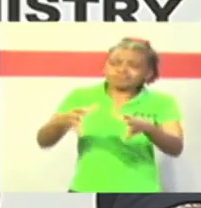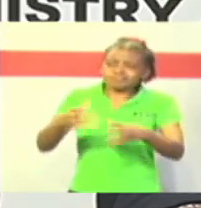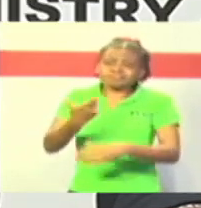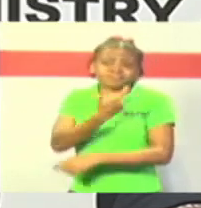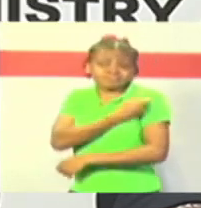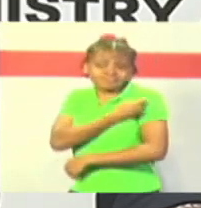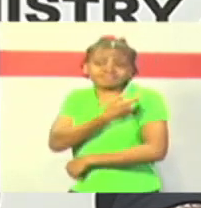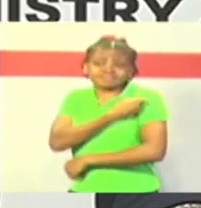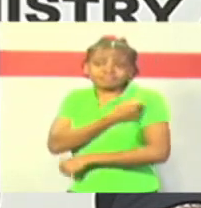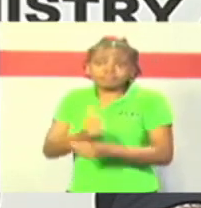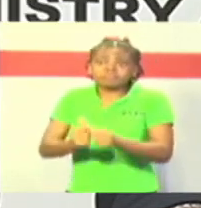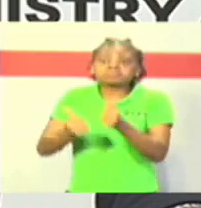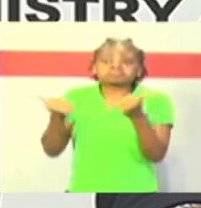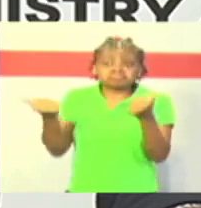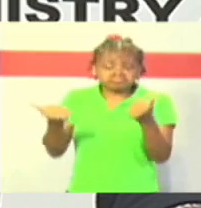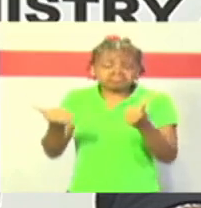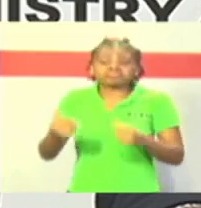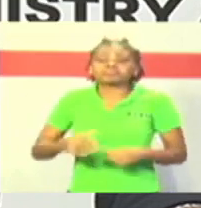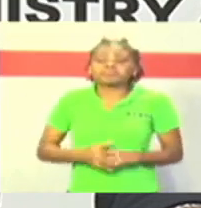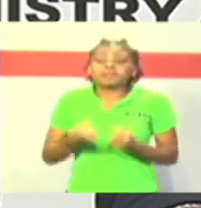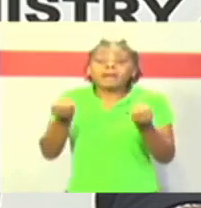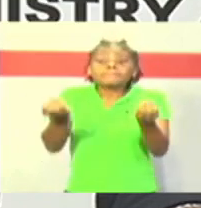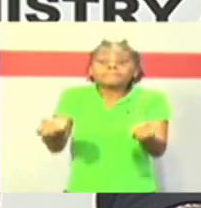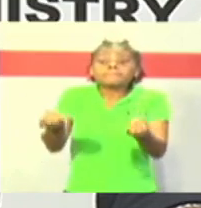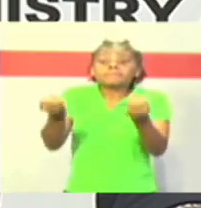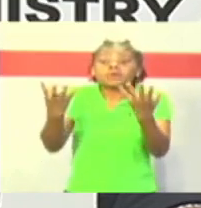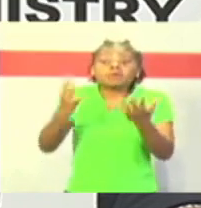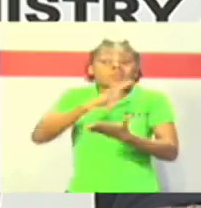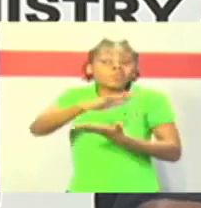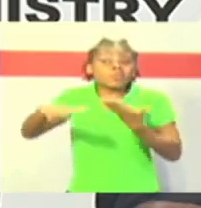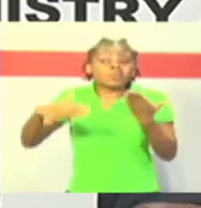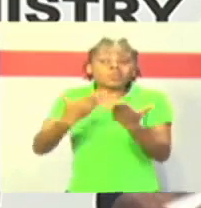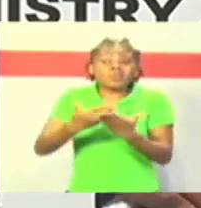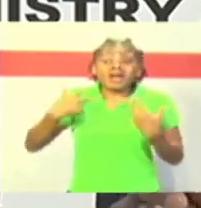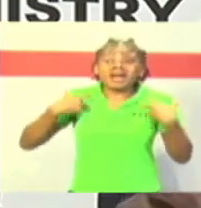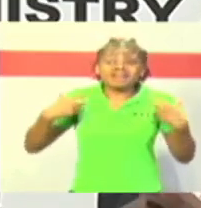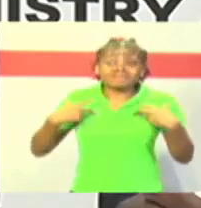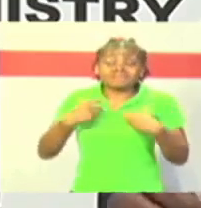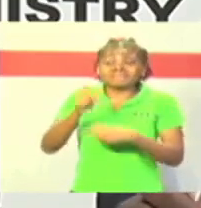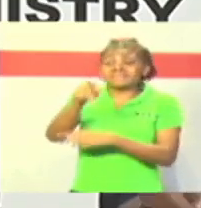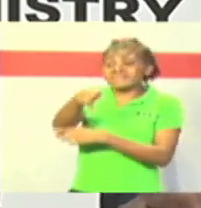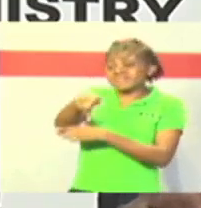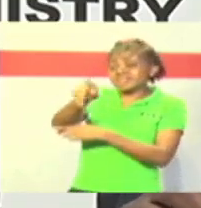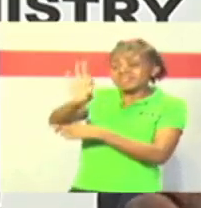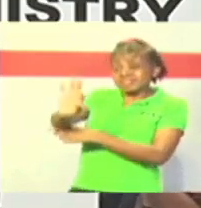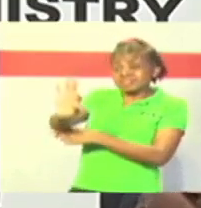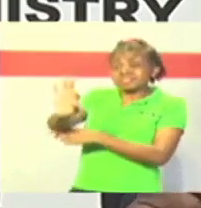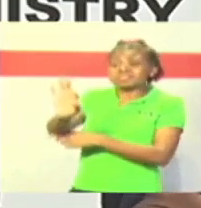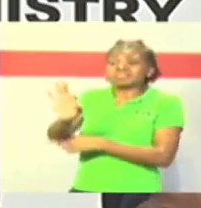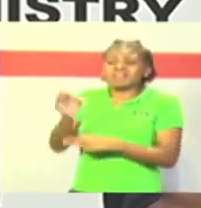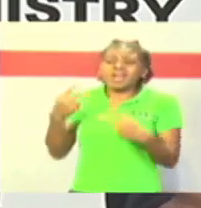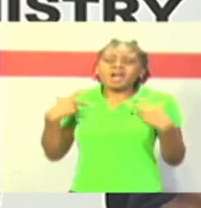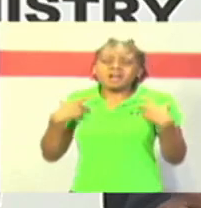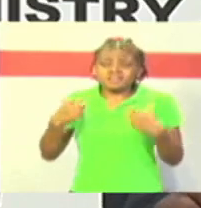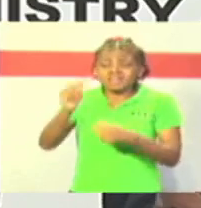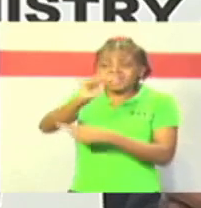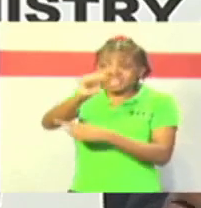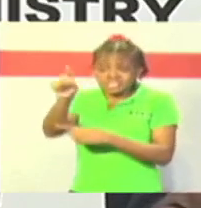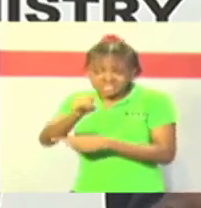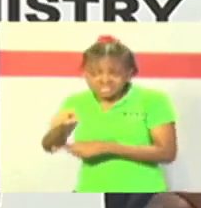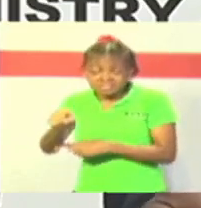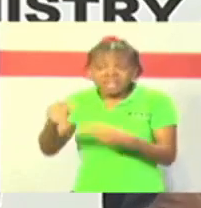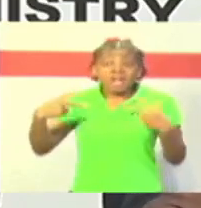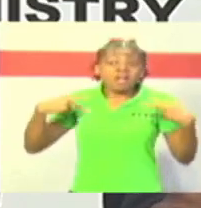Sinopharm, AstraZeneca, and Pfizer, and Johnson & Johnson, that the overall total of